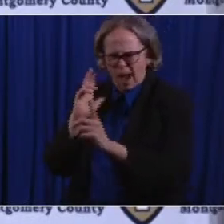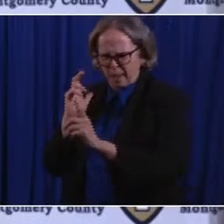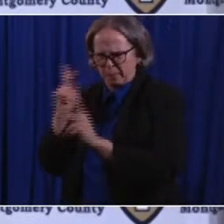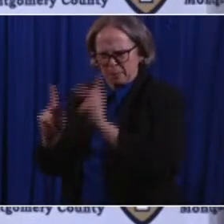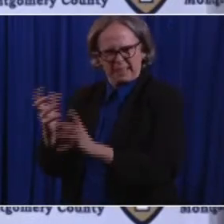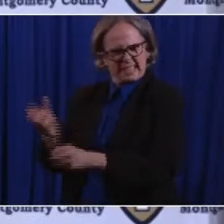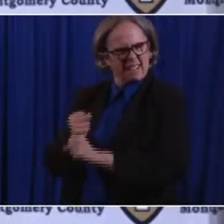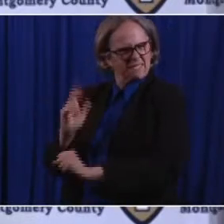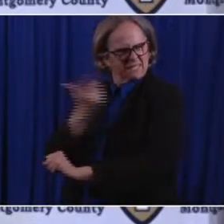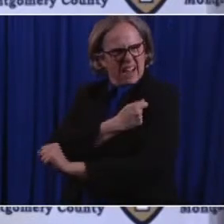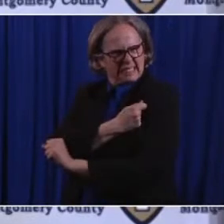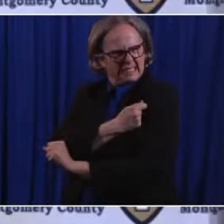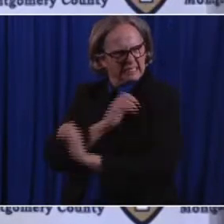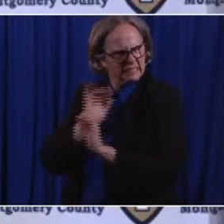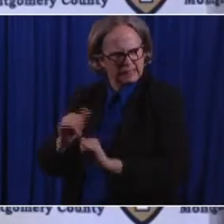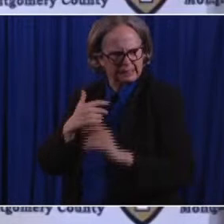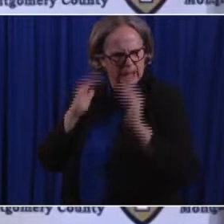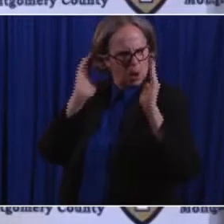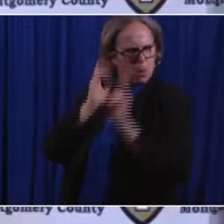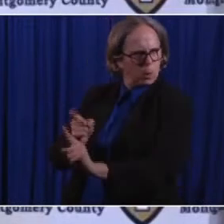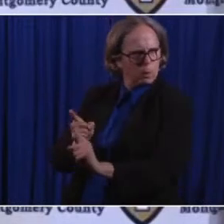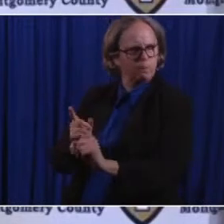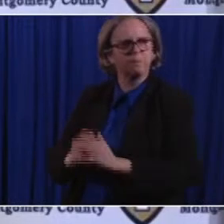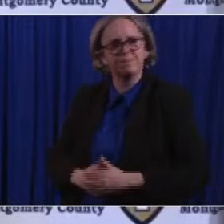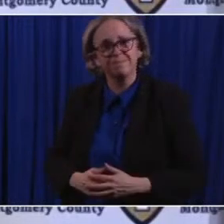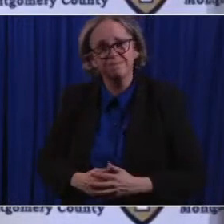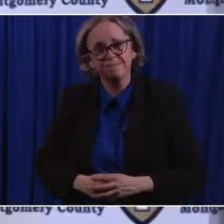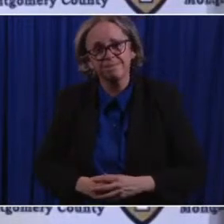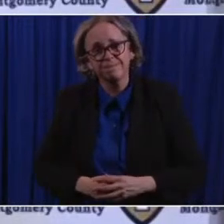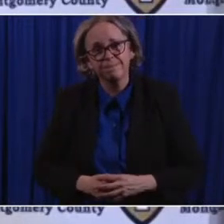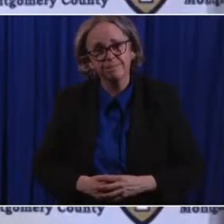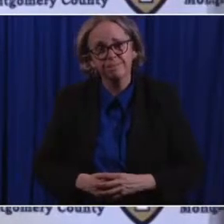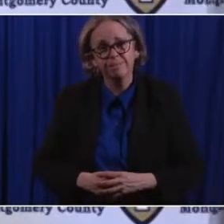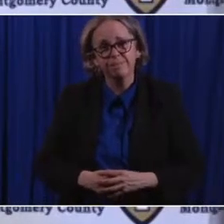into people's arms as quickly as possible.